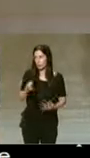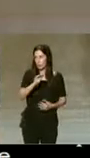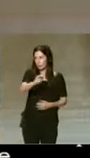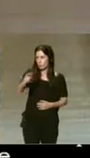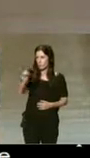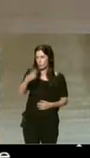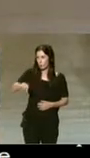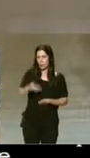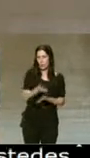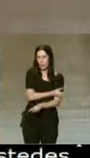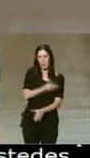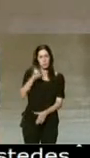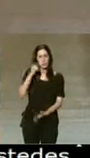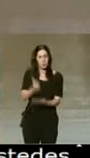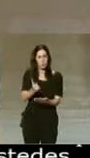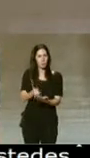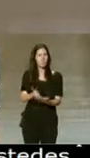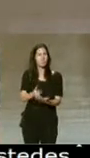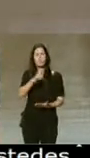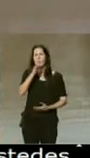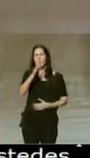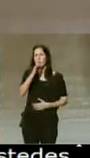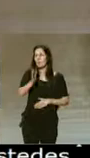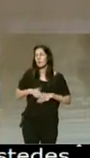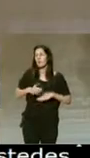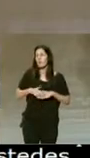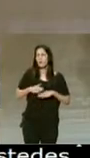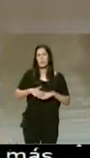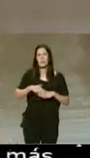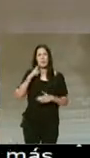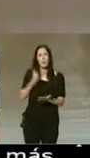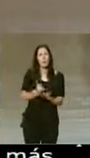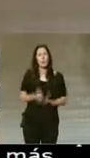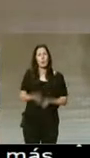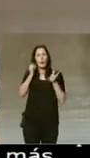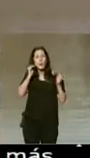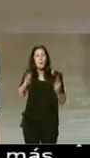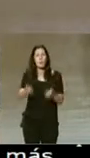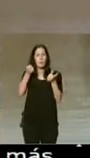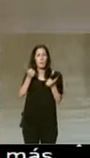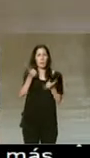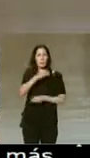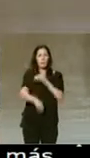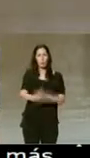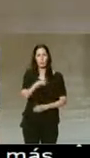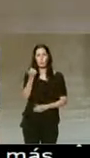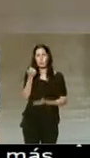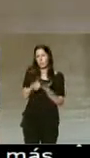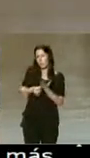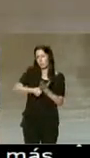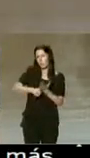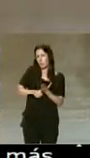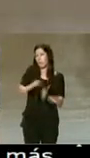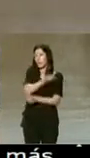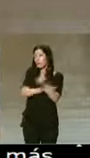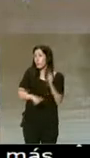Perhaps you've tried it, or you've tried to do it before, but why don't you improve